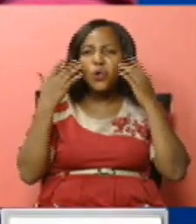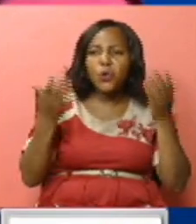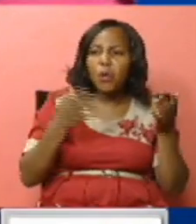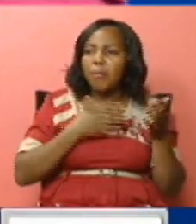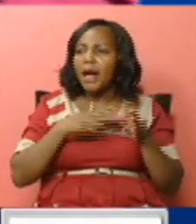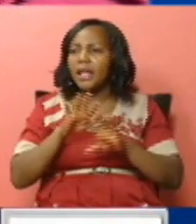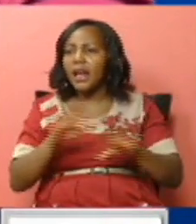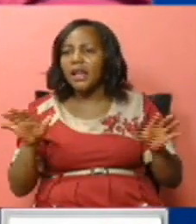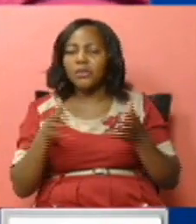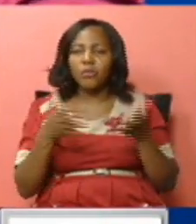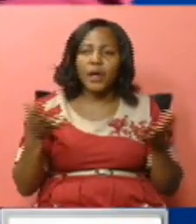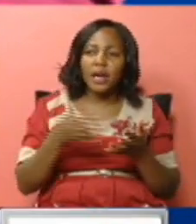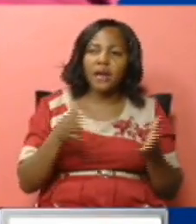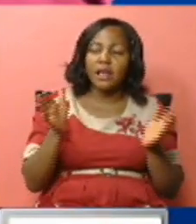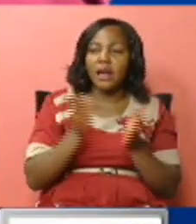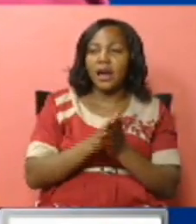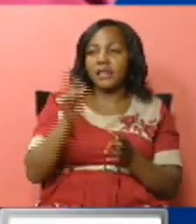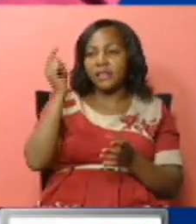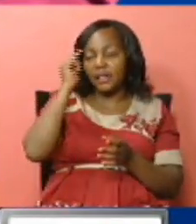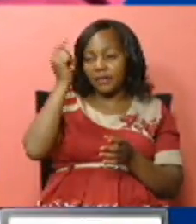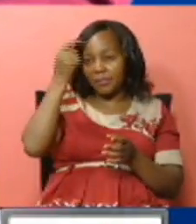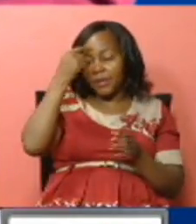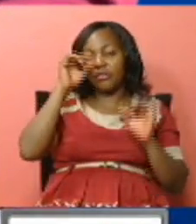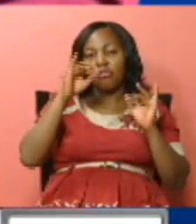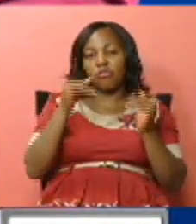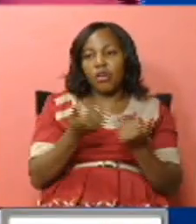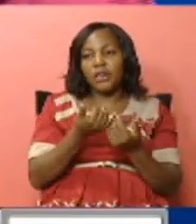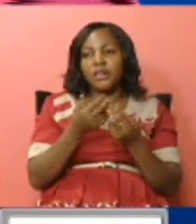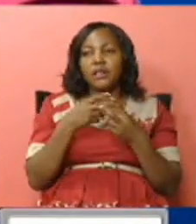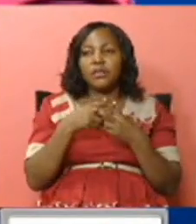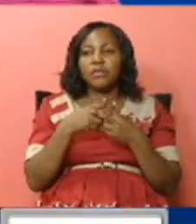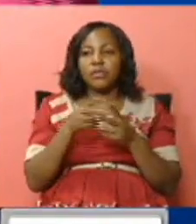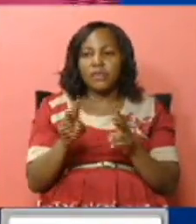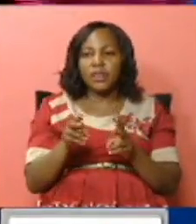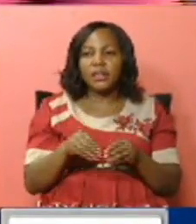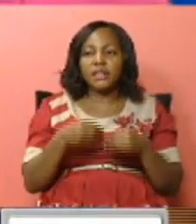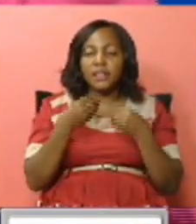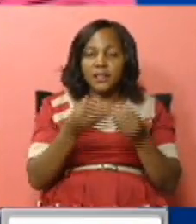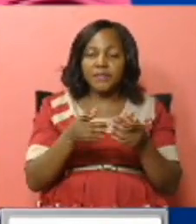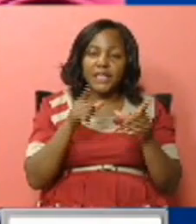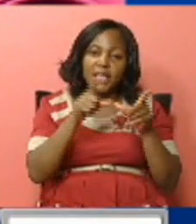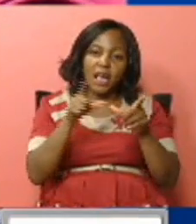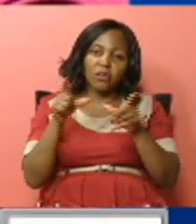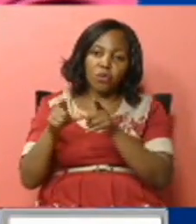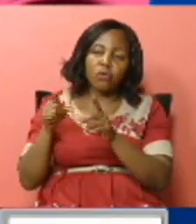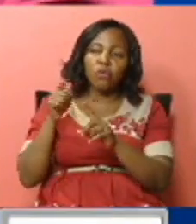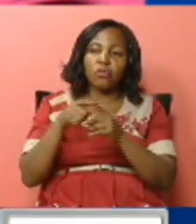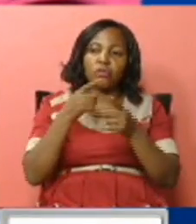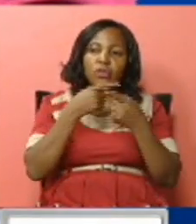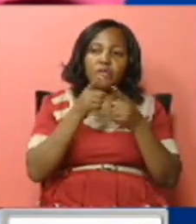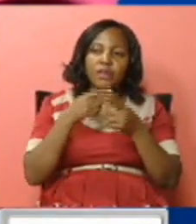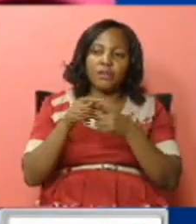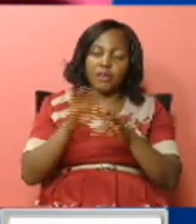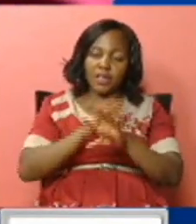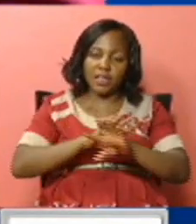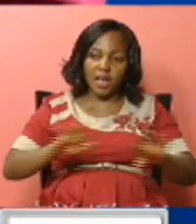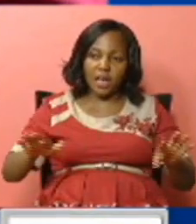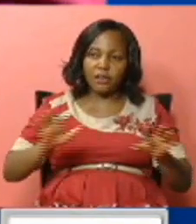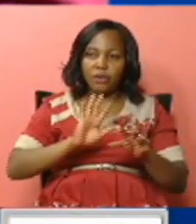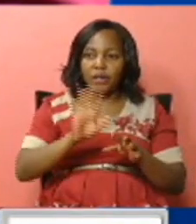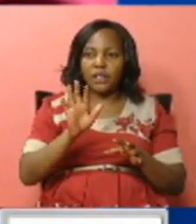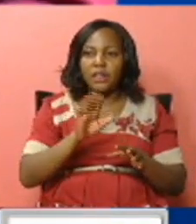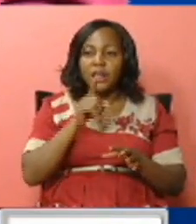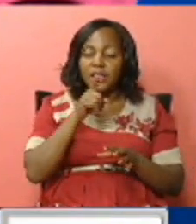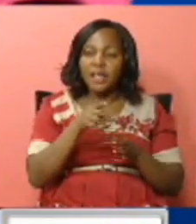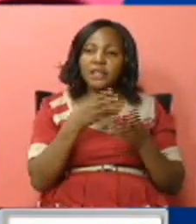that you cannot do. And government made a move to start giving titles to several landowners in actually sub-county, and